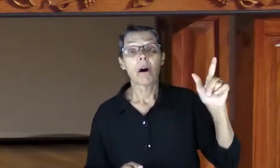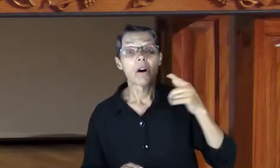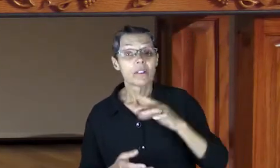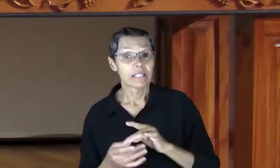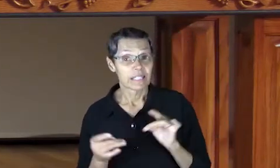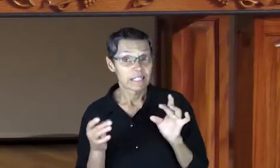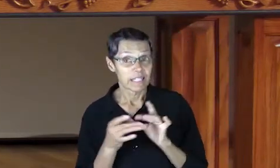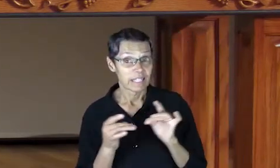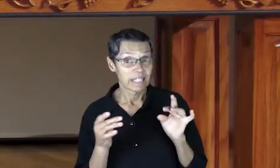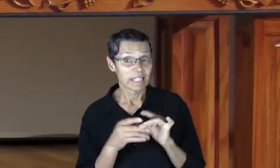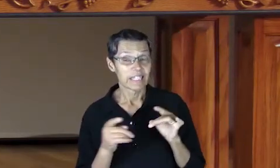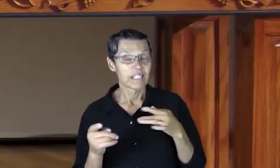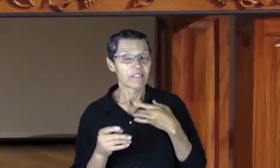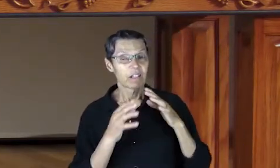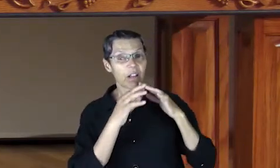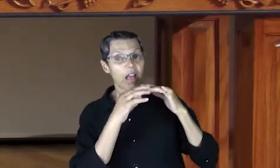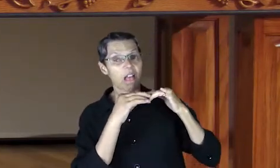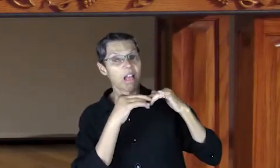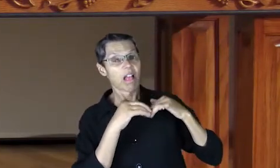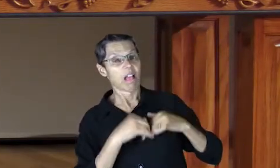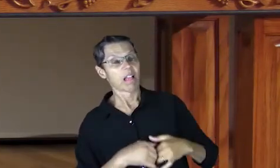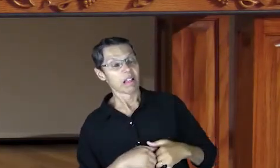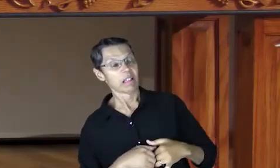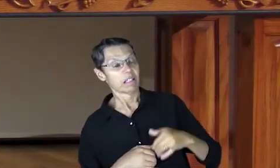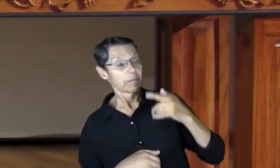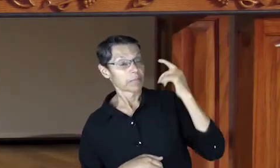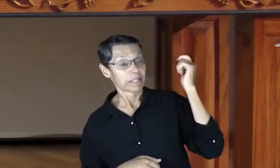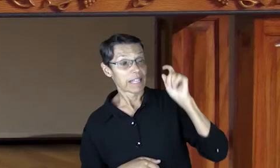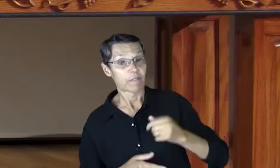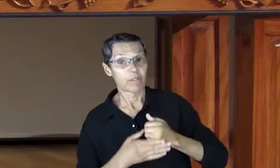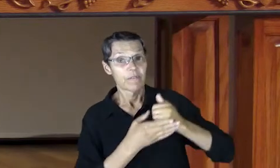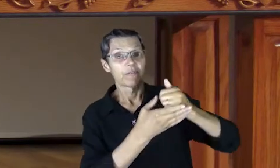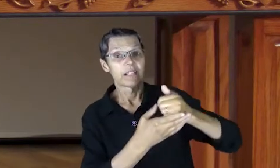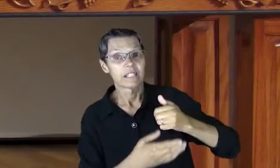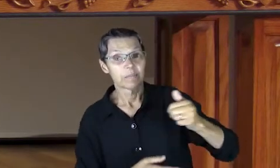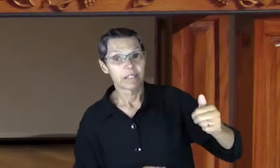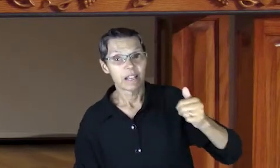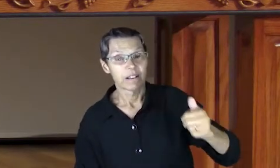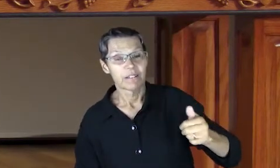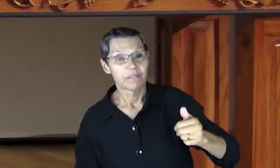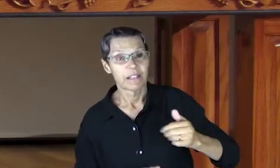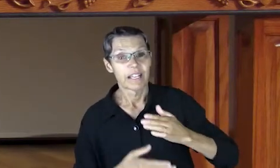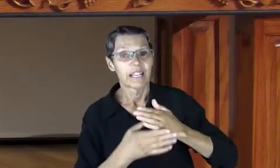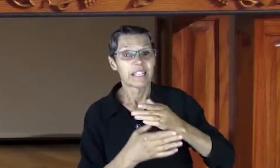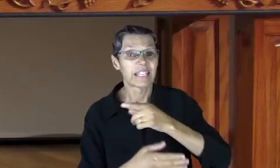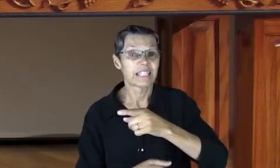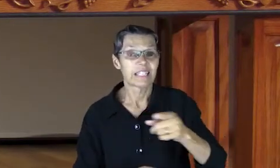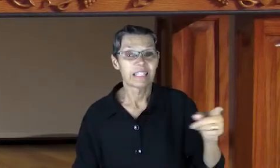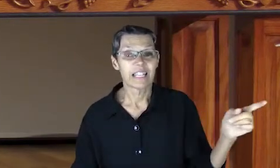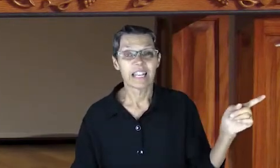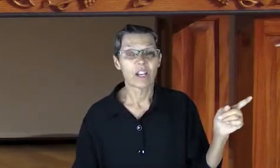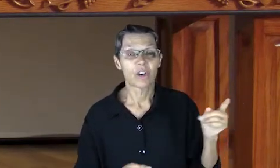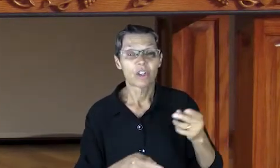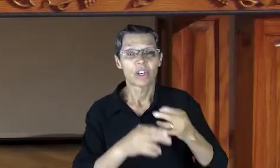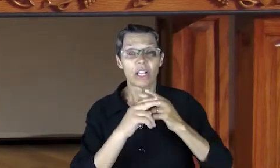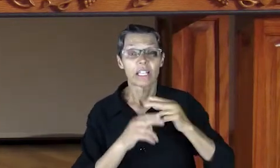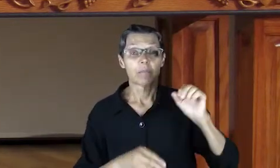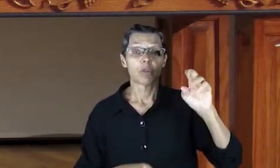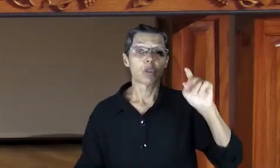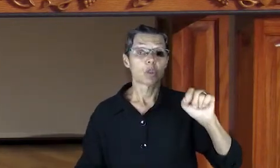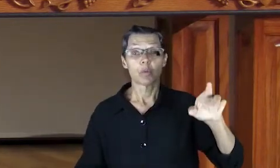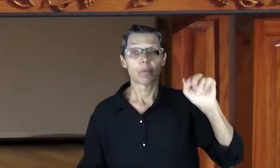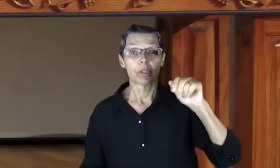fact, he's been kind of beaten down by having to defend himself against their relating to him of